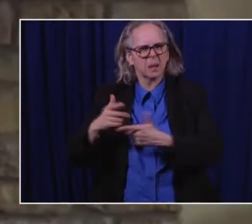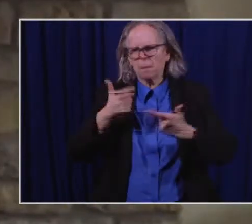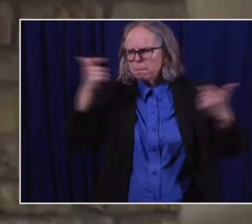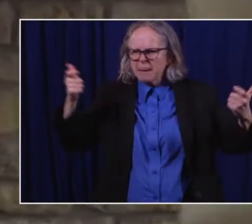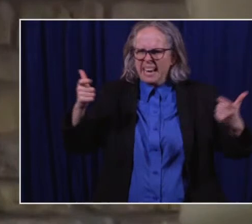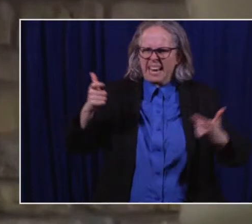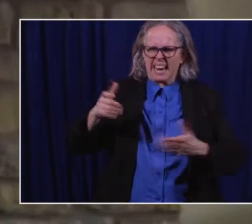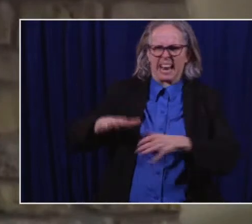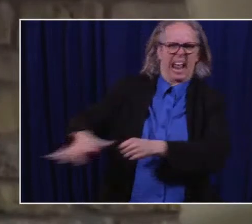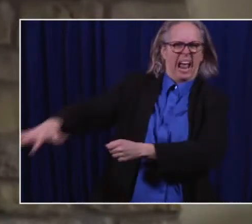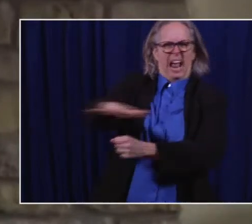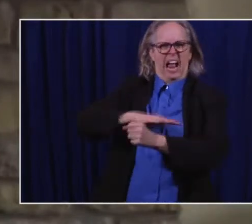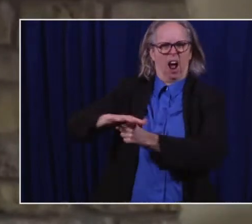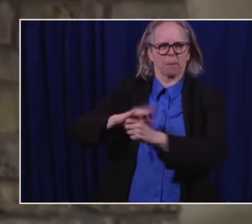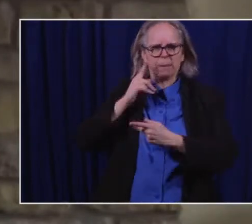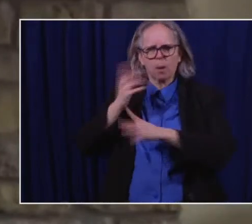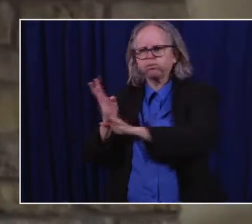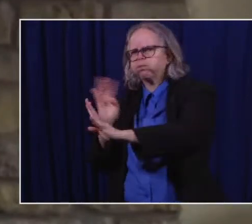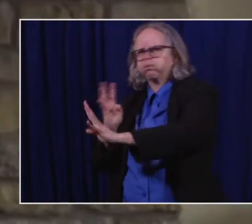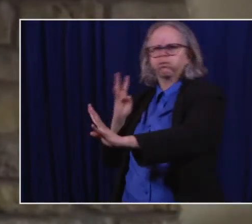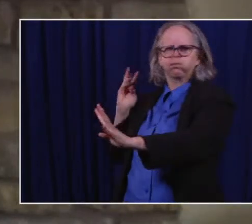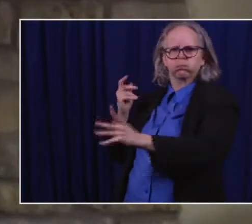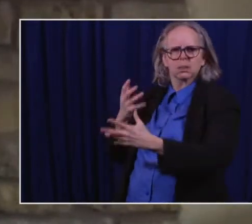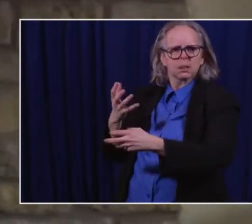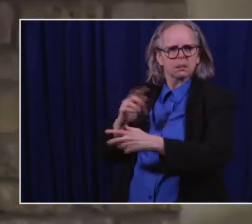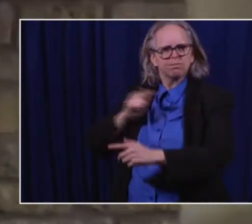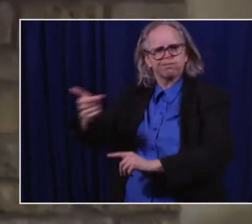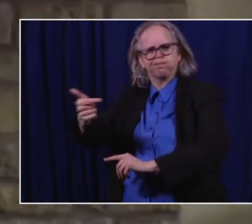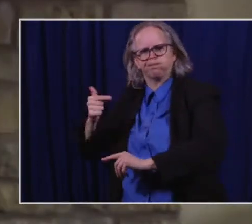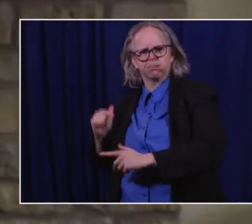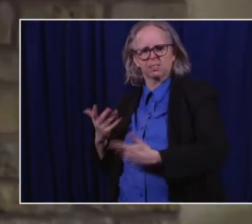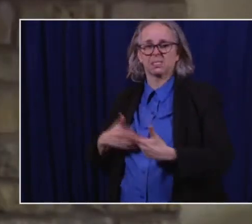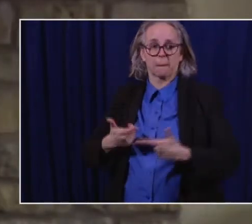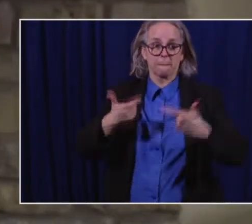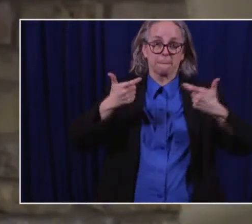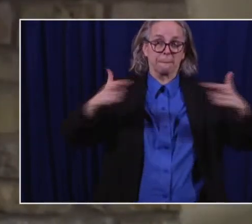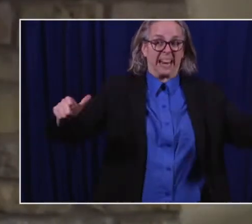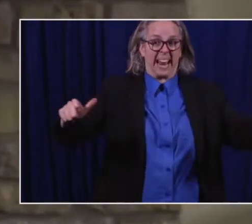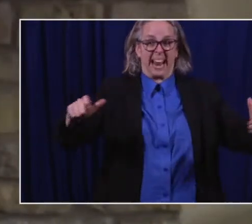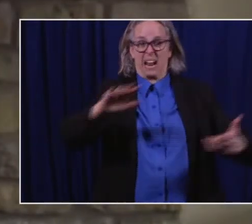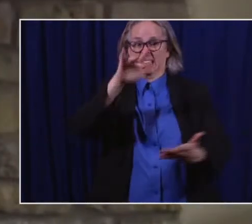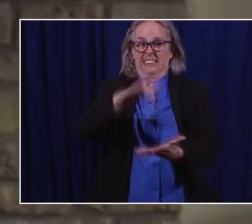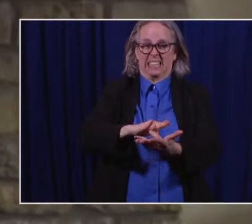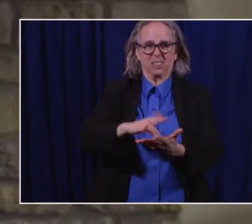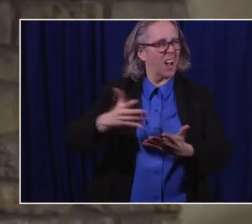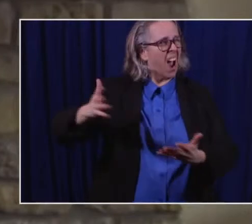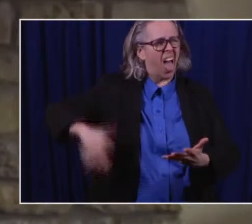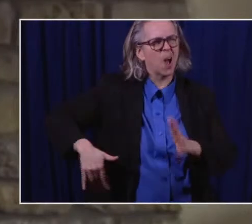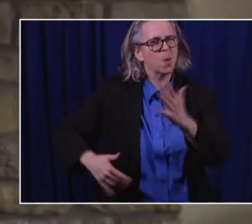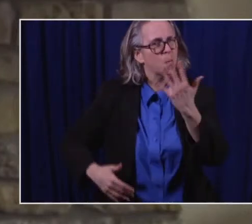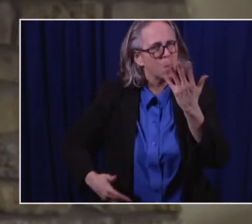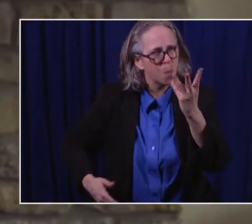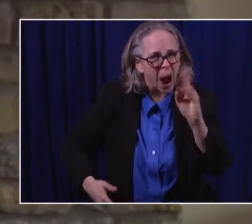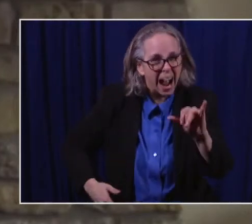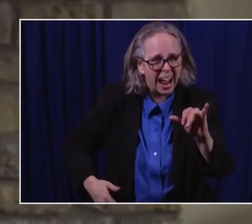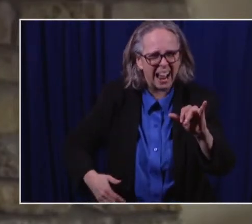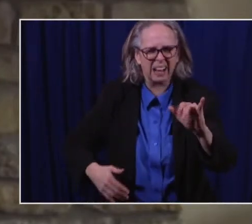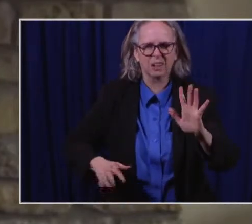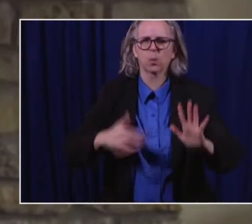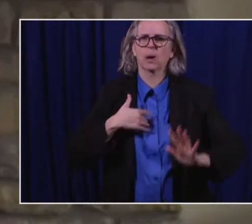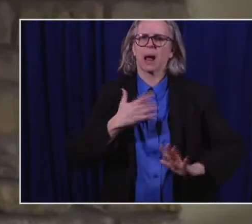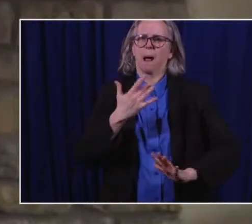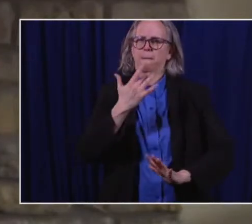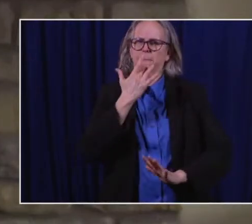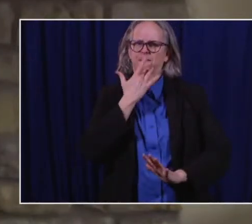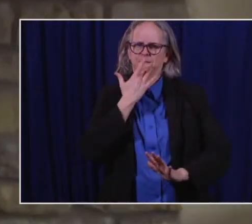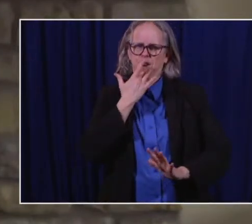We've hesitated to do that and have not done that really because we want to make sure that whatever county you live in,